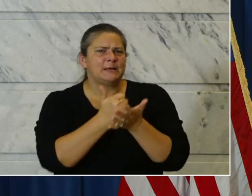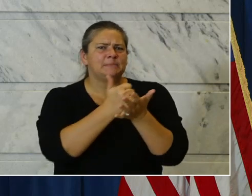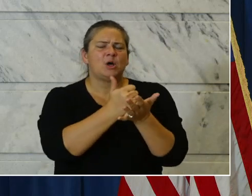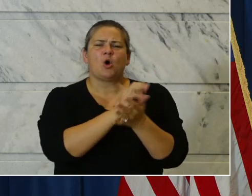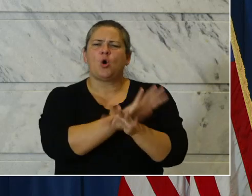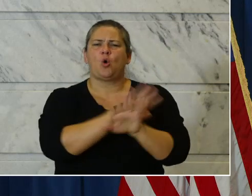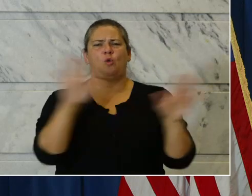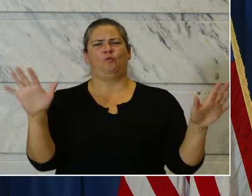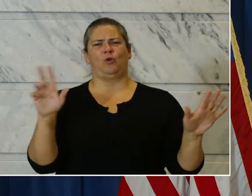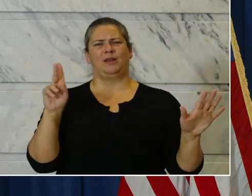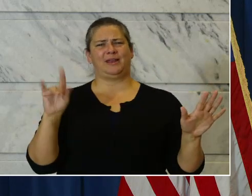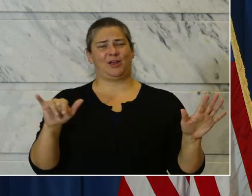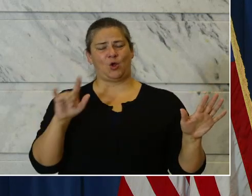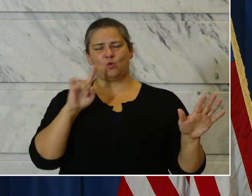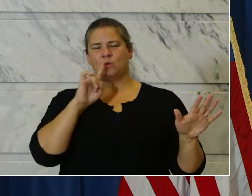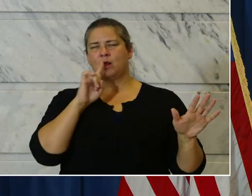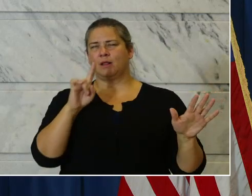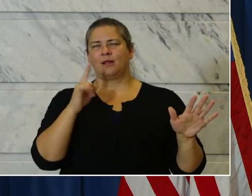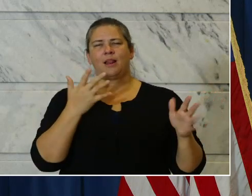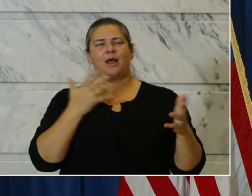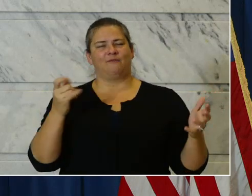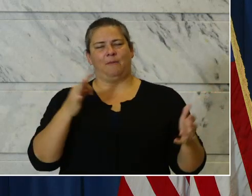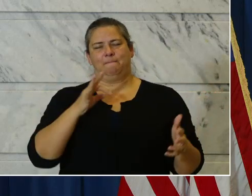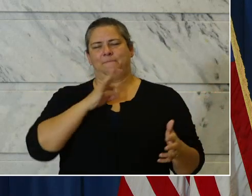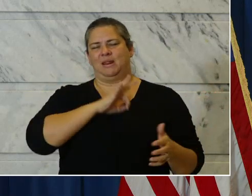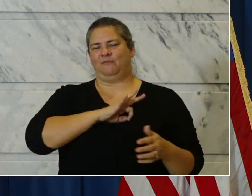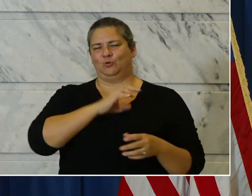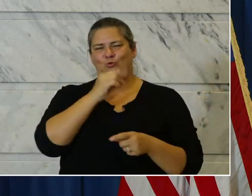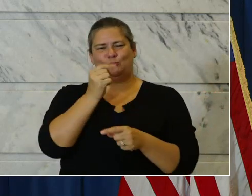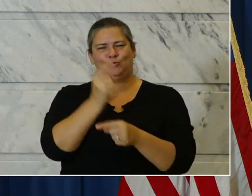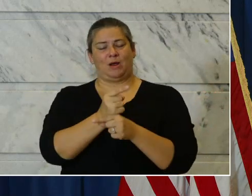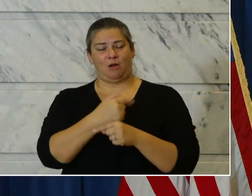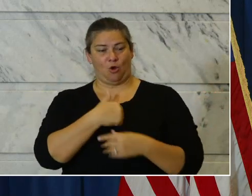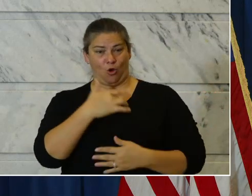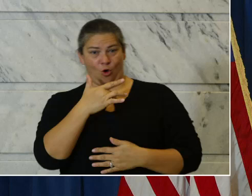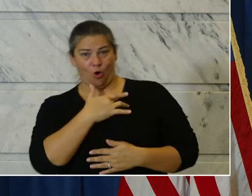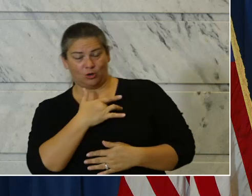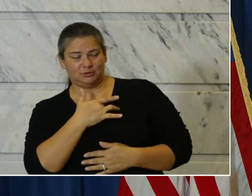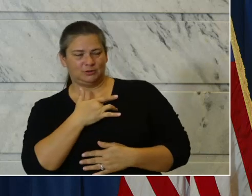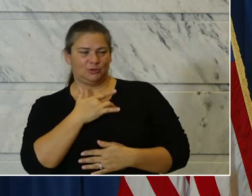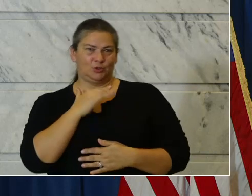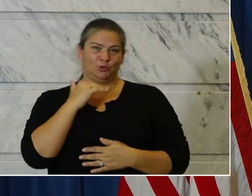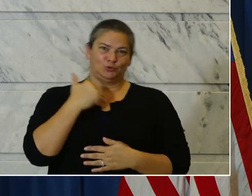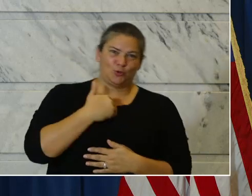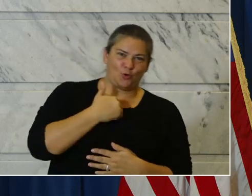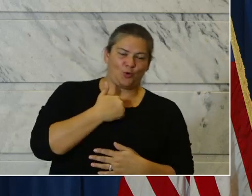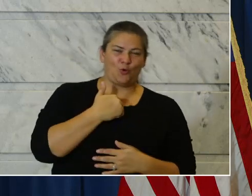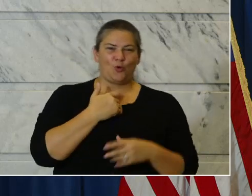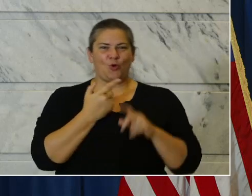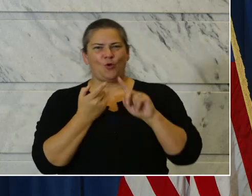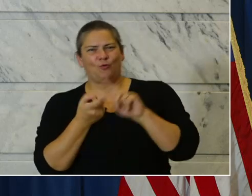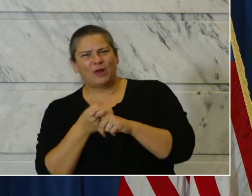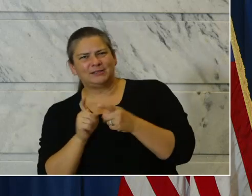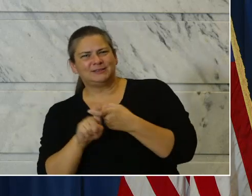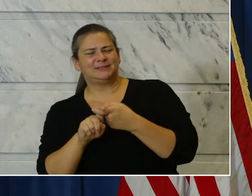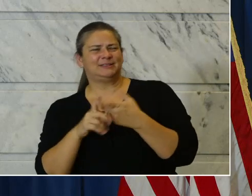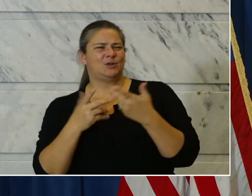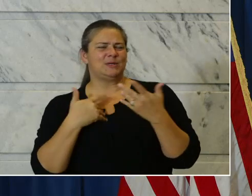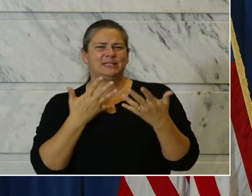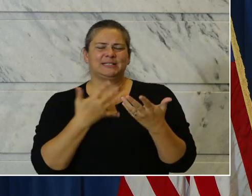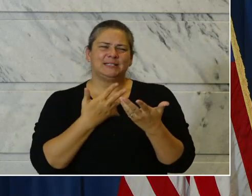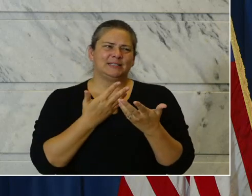There are so many benefits to doing the right thing. In our heart, in our soul, in our friendships, let's keep trying to do